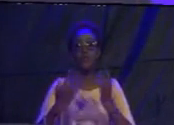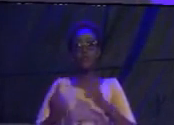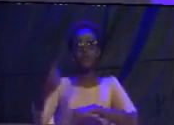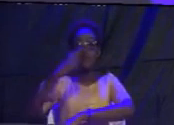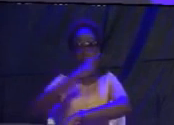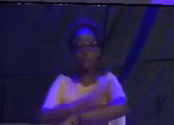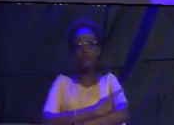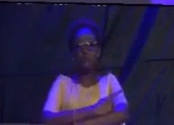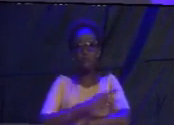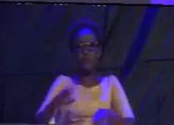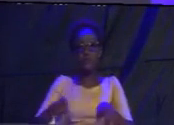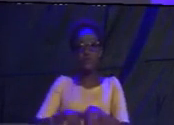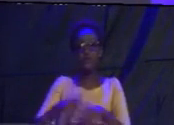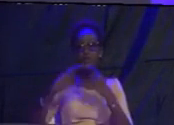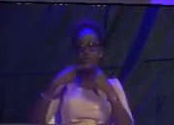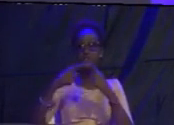Shine.